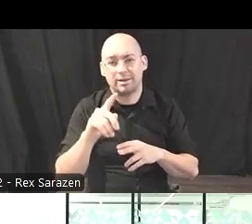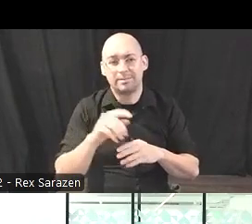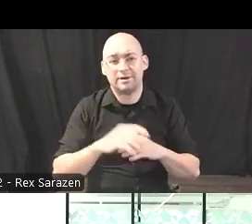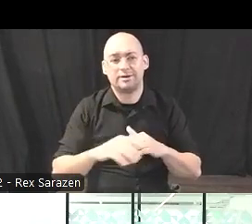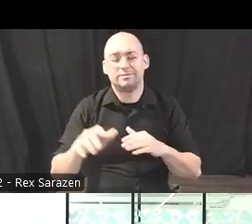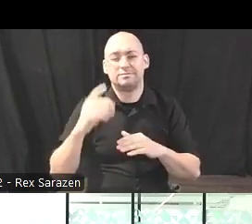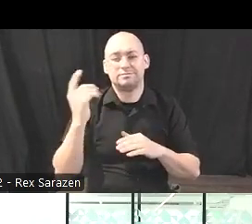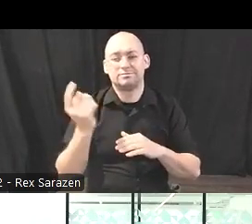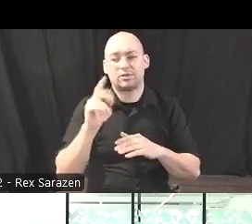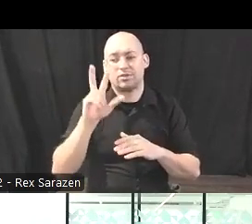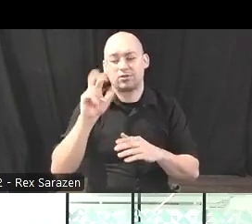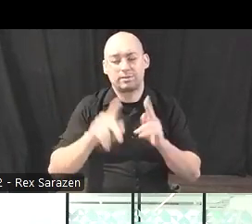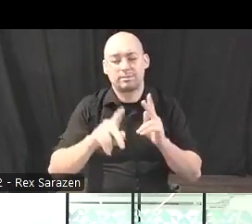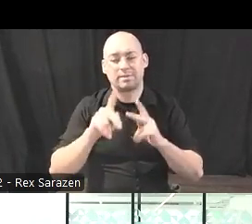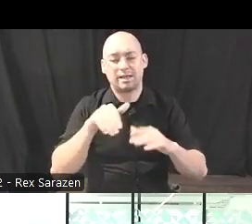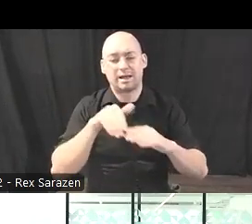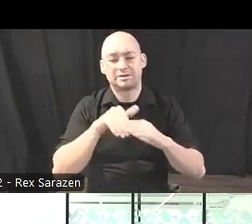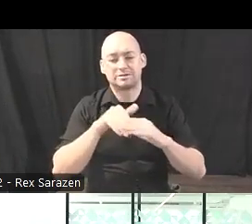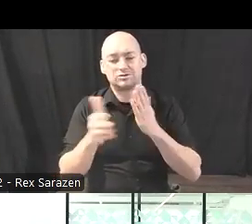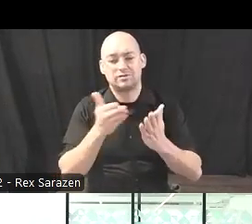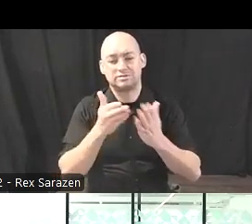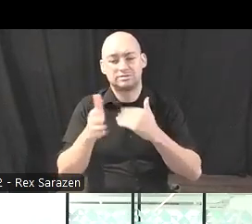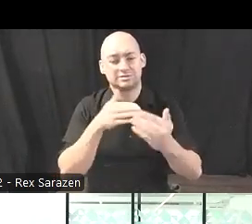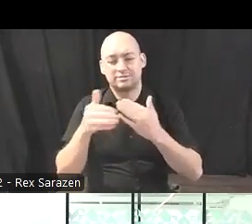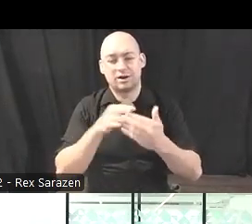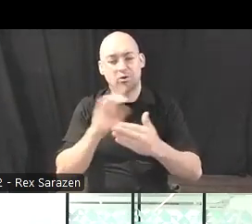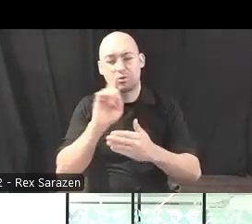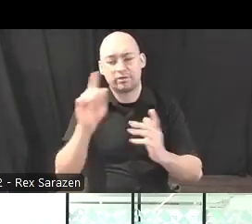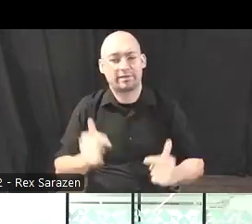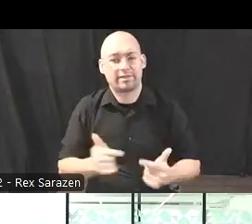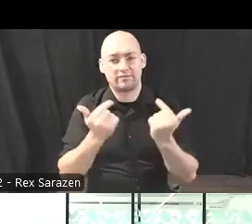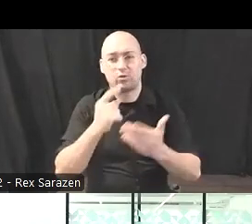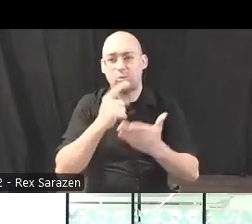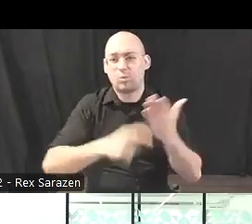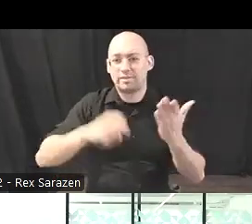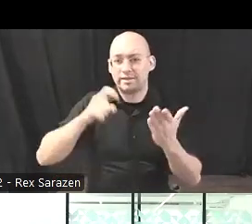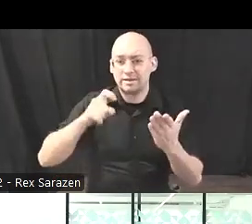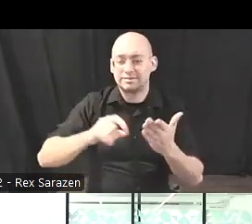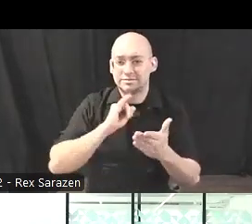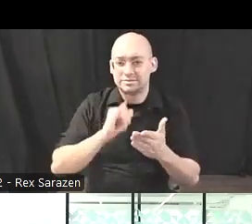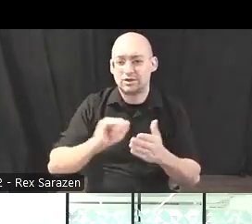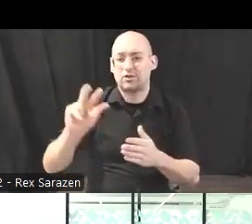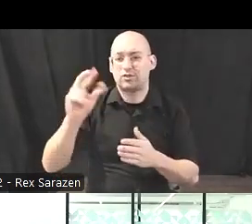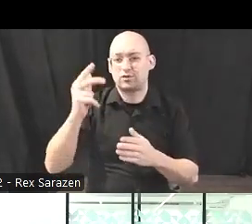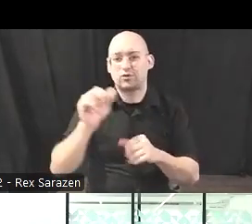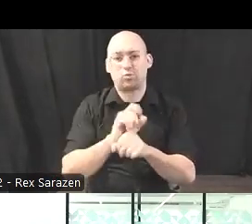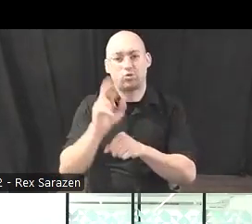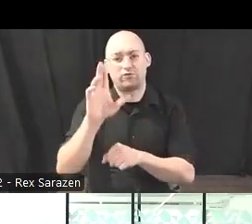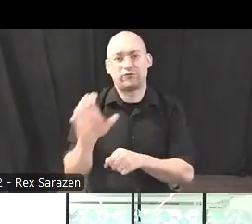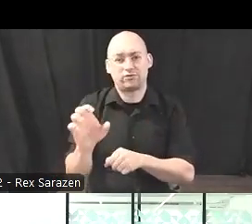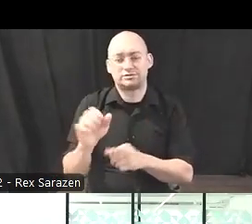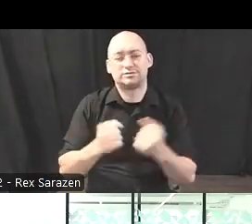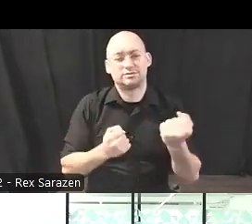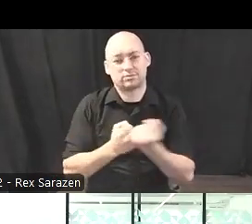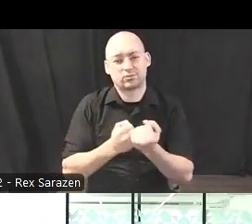can access services no matter where they live or what their needs are. Third is workforce, of course, supporting our direct